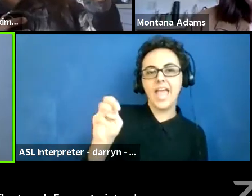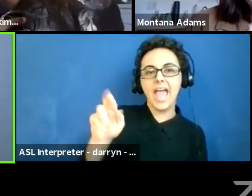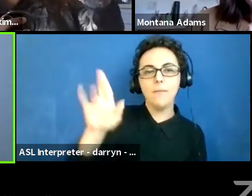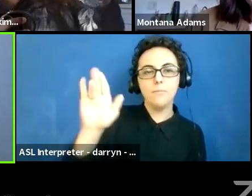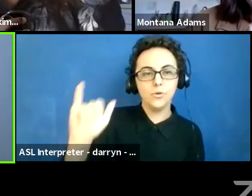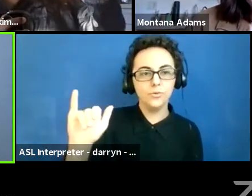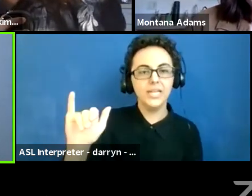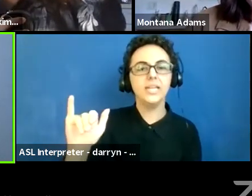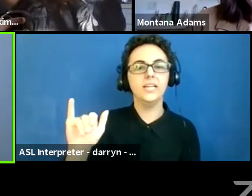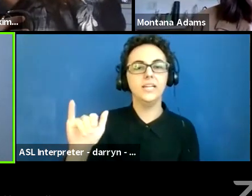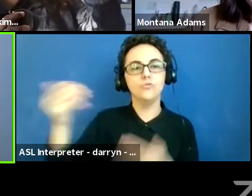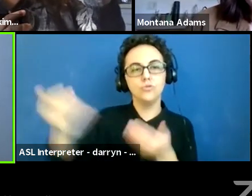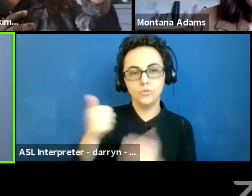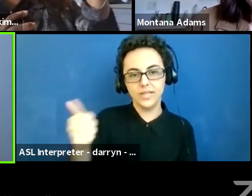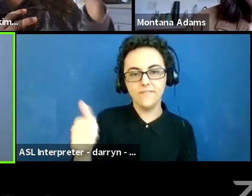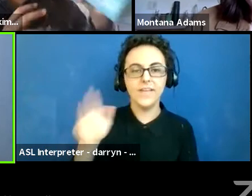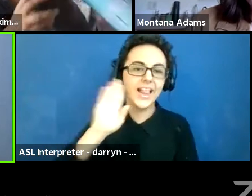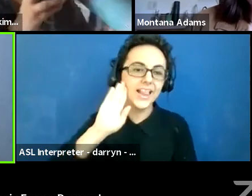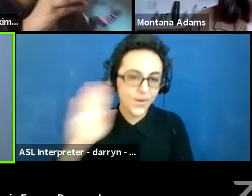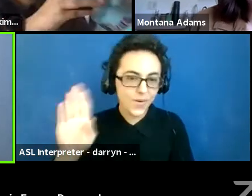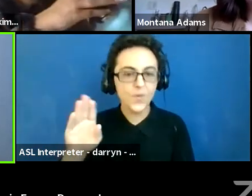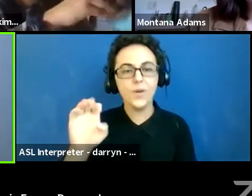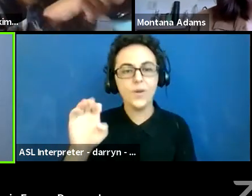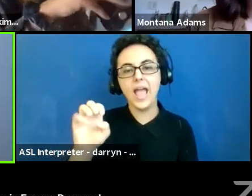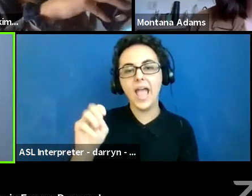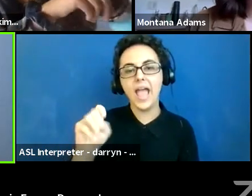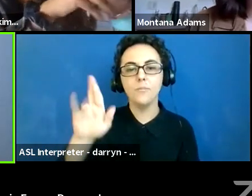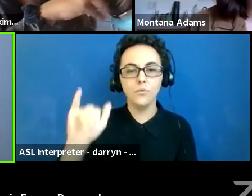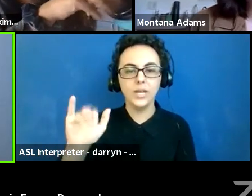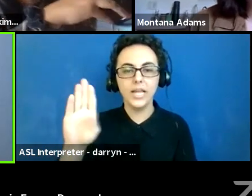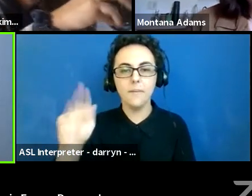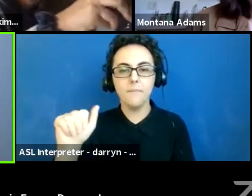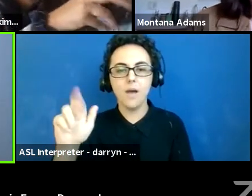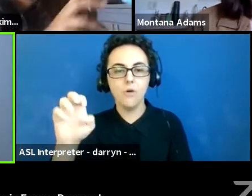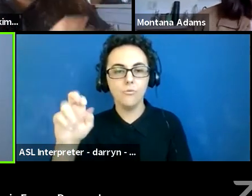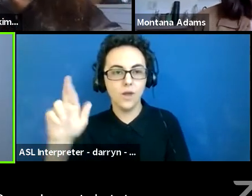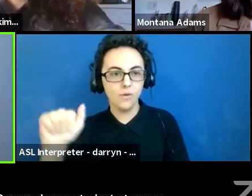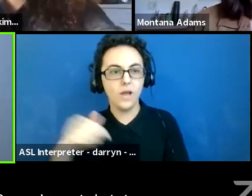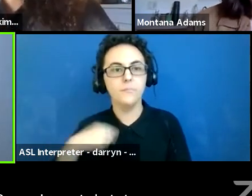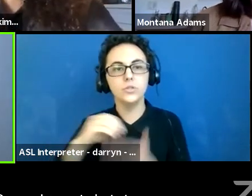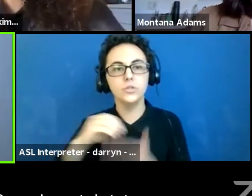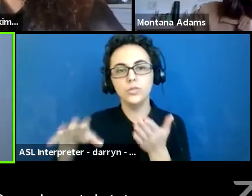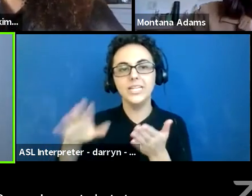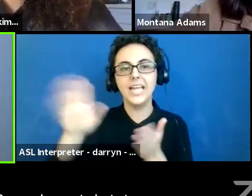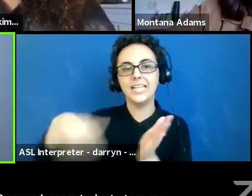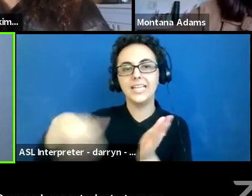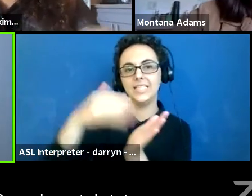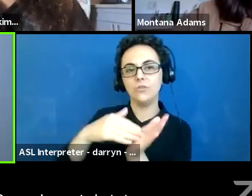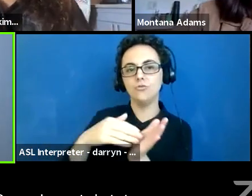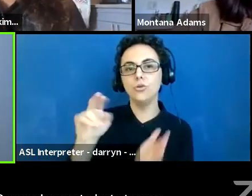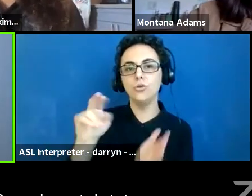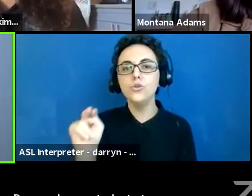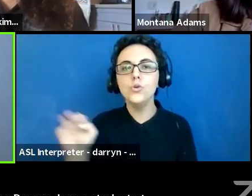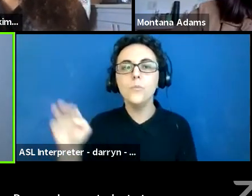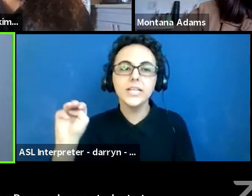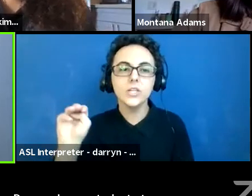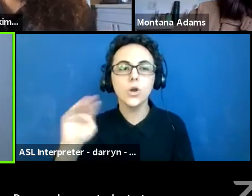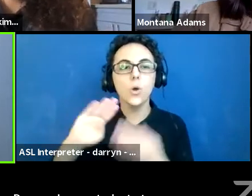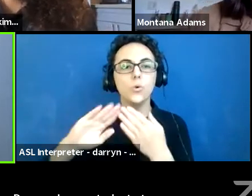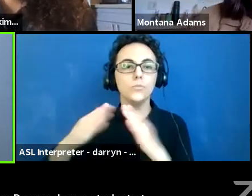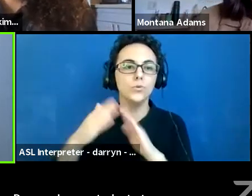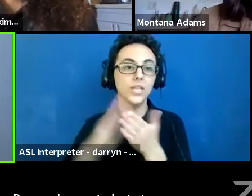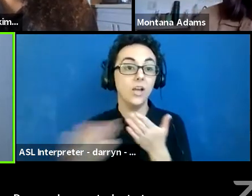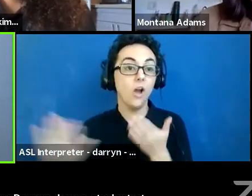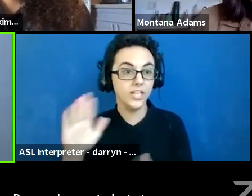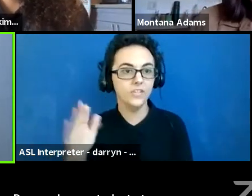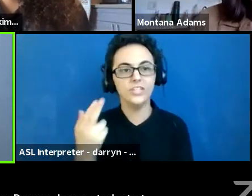Hello, my name is Emery Barrera. I am a student at Central New Mexico Community College. My pronouns are he, him.